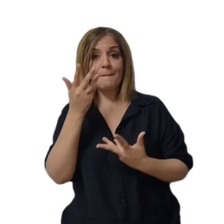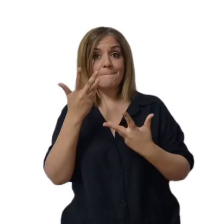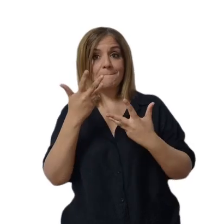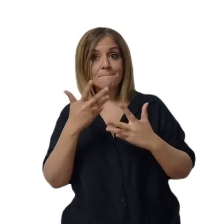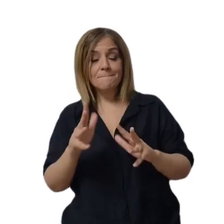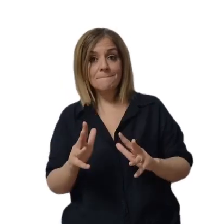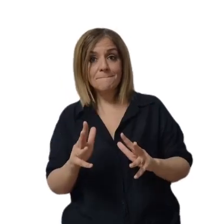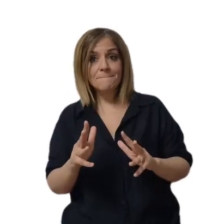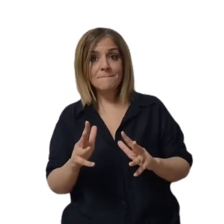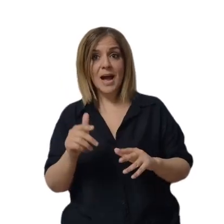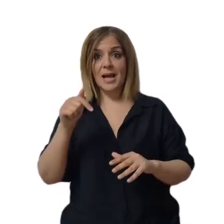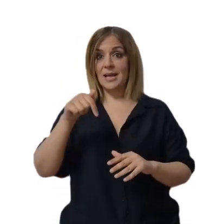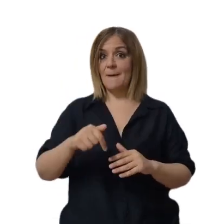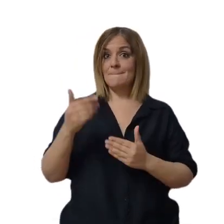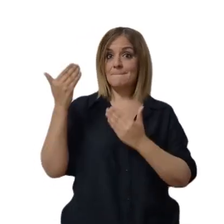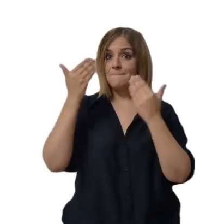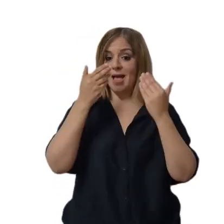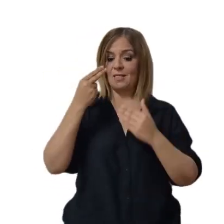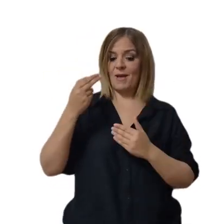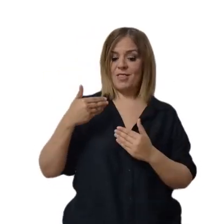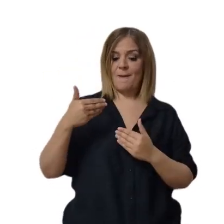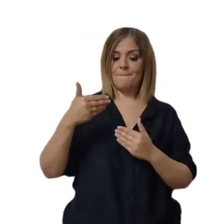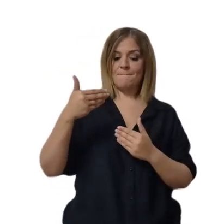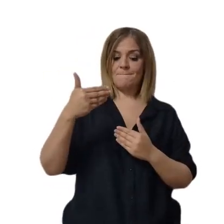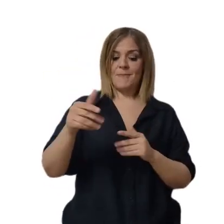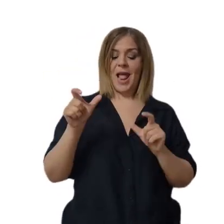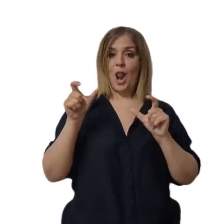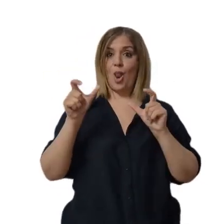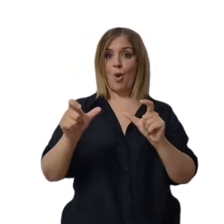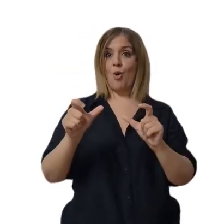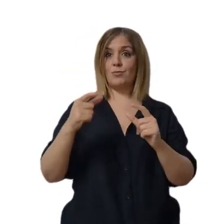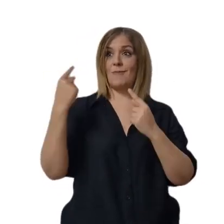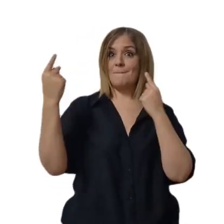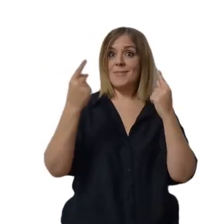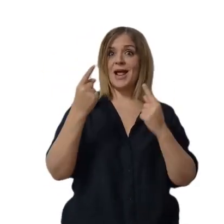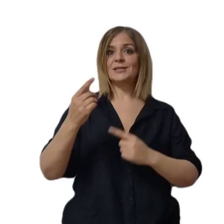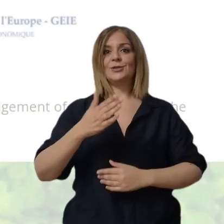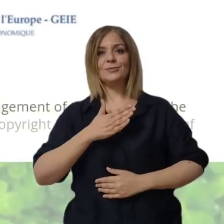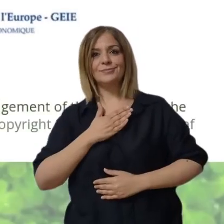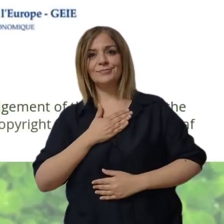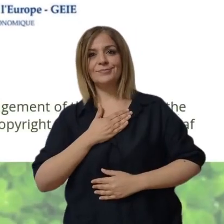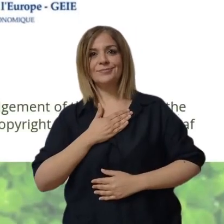us in building a greener future, and thank you.